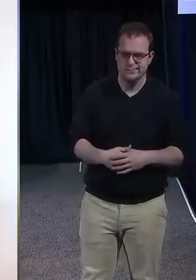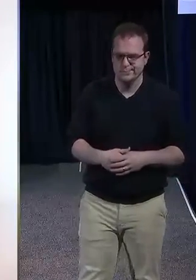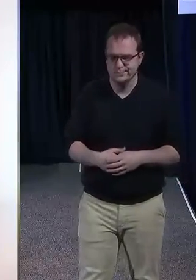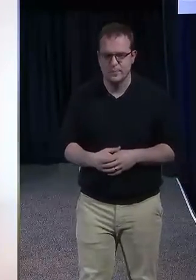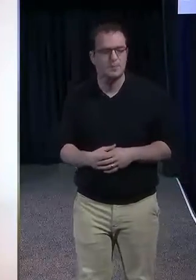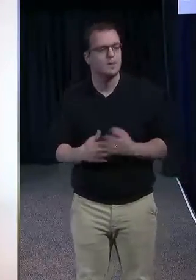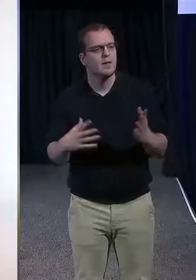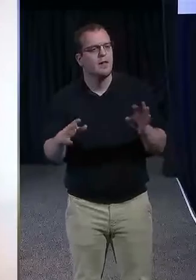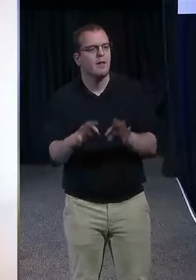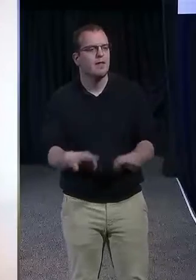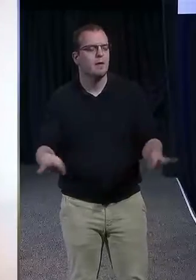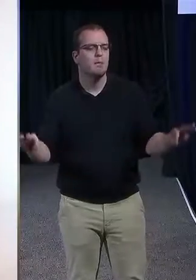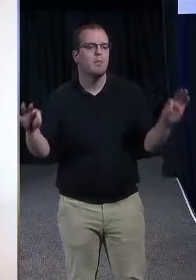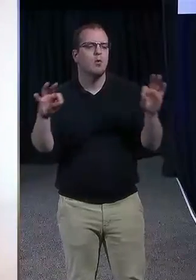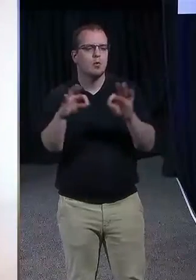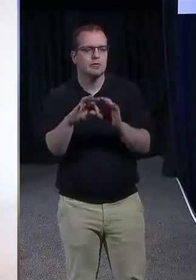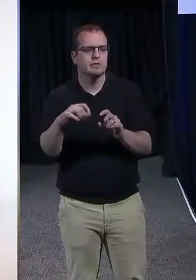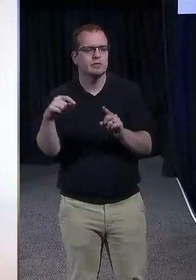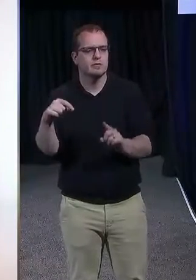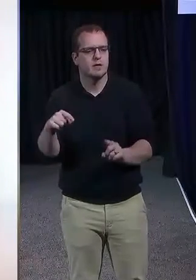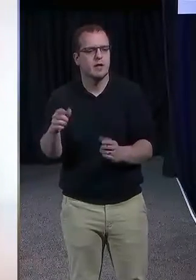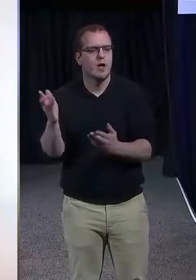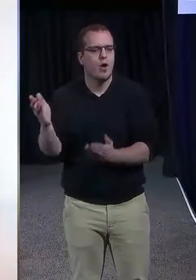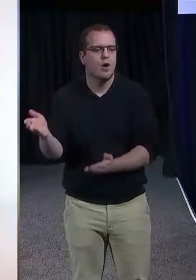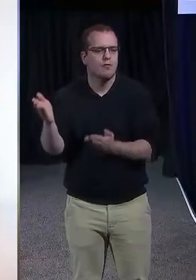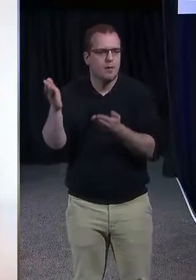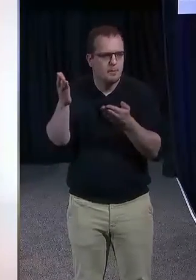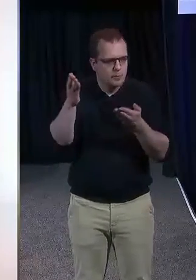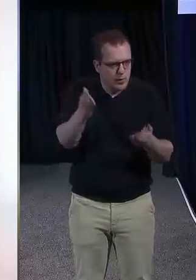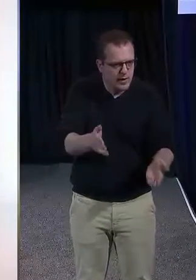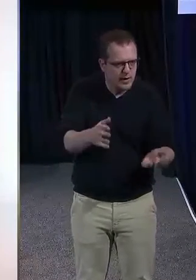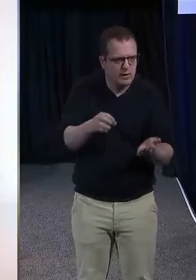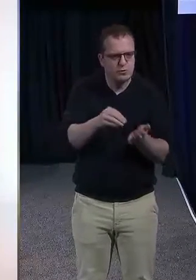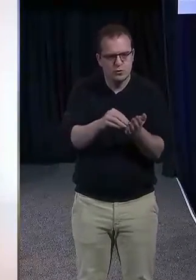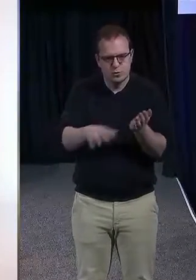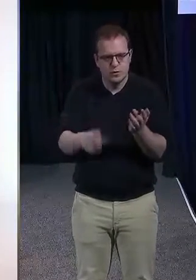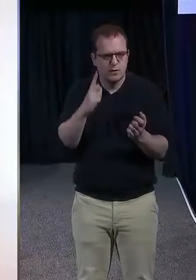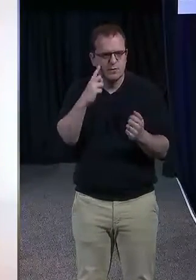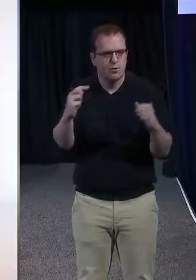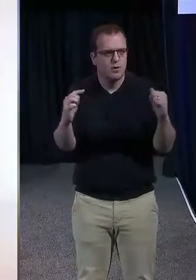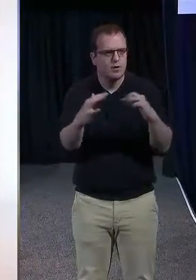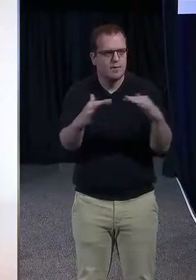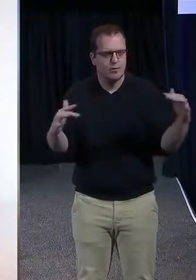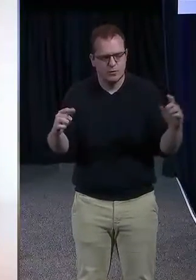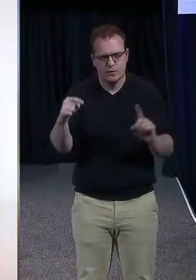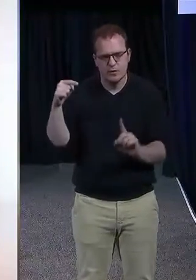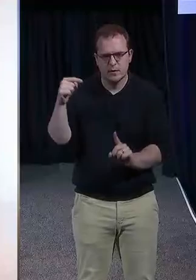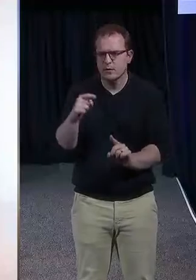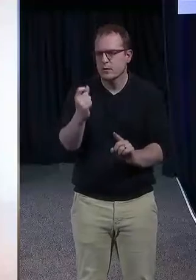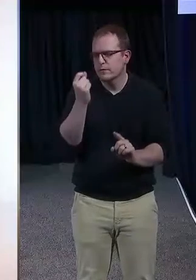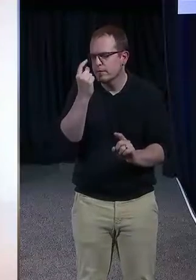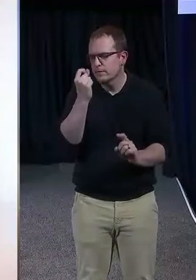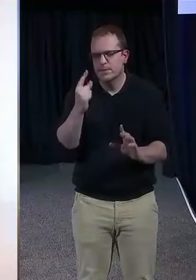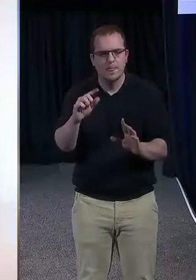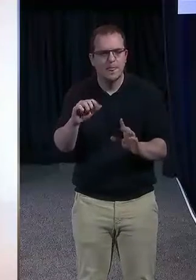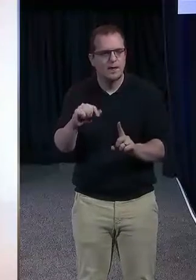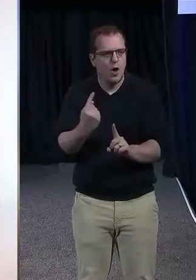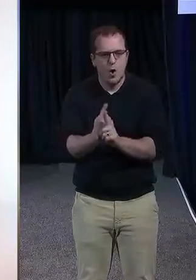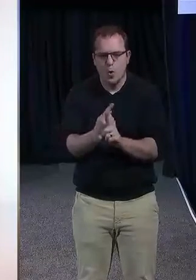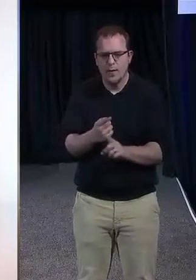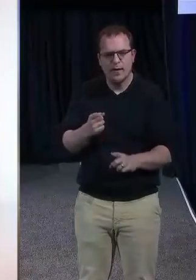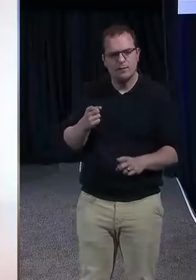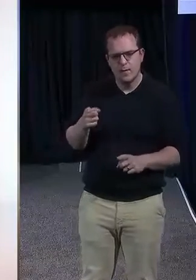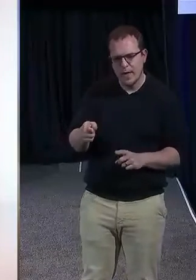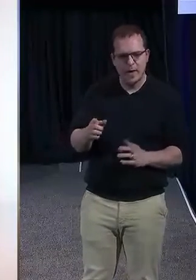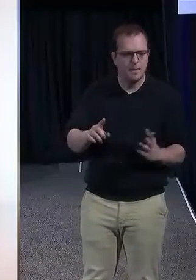The importance of bringing in students of diversity is not only for them and